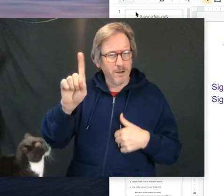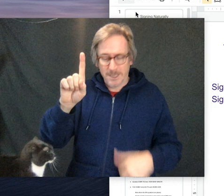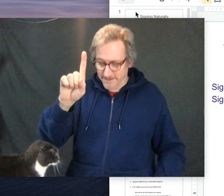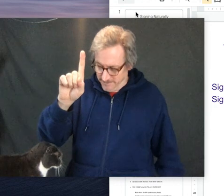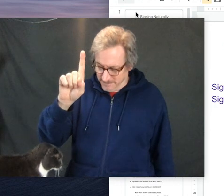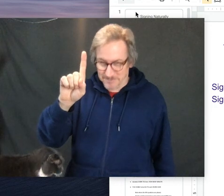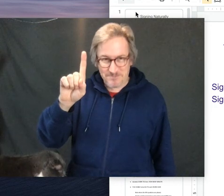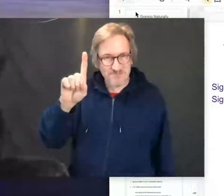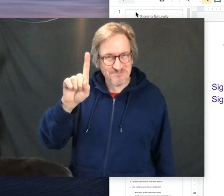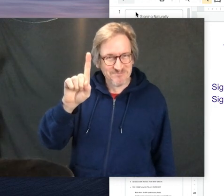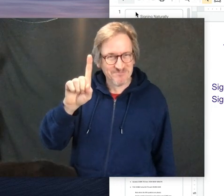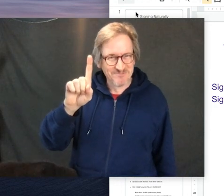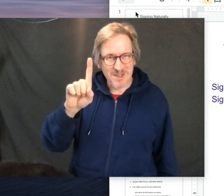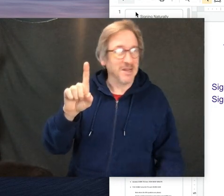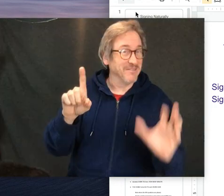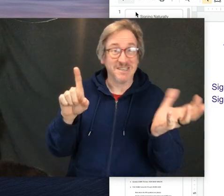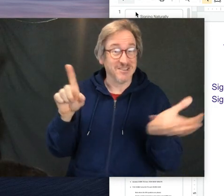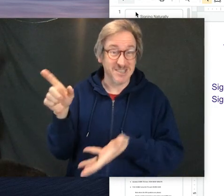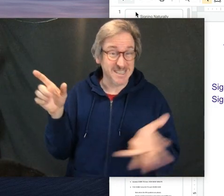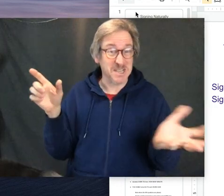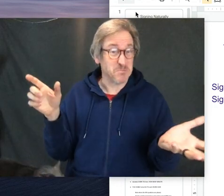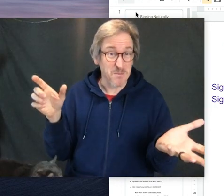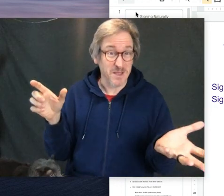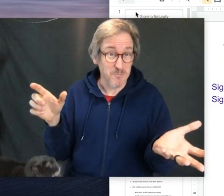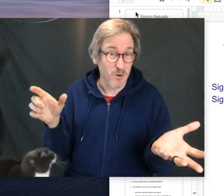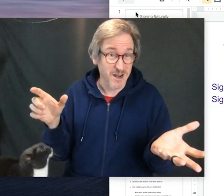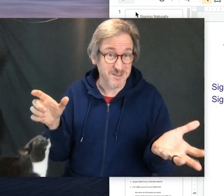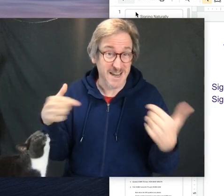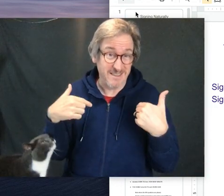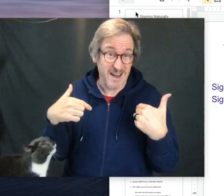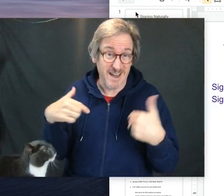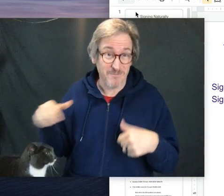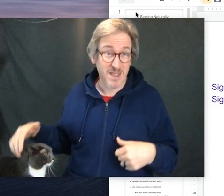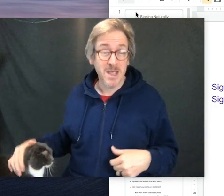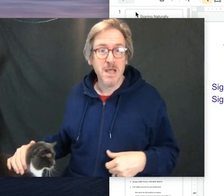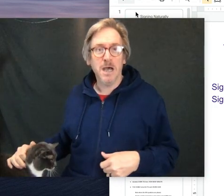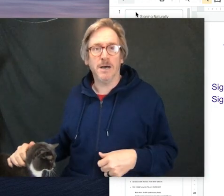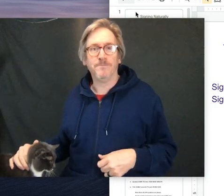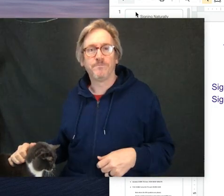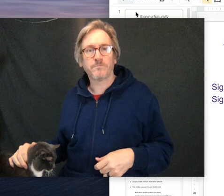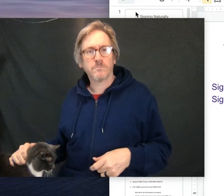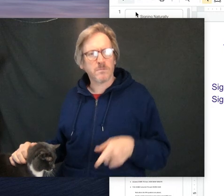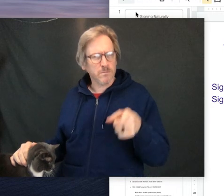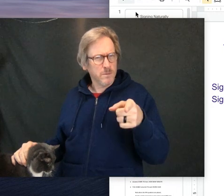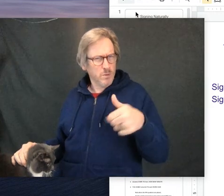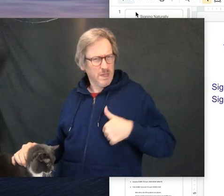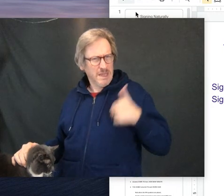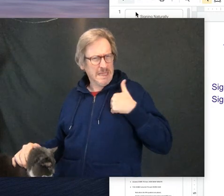where? I'm going to leave this here just because it's probably more entertaining than I am.